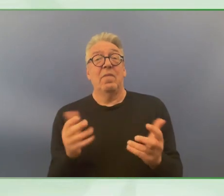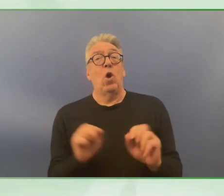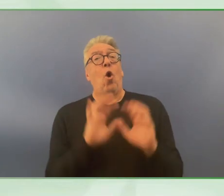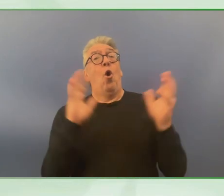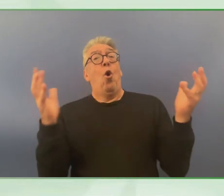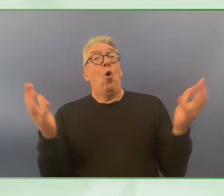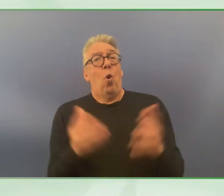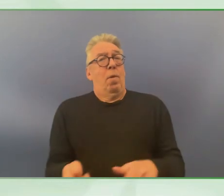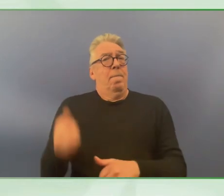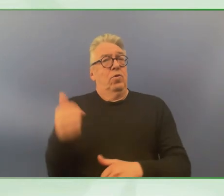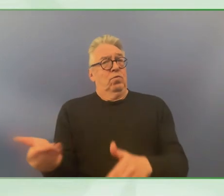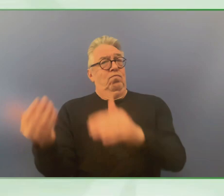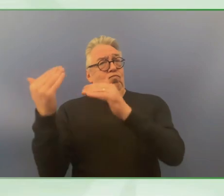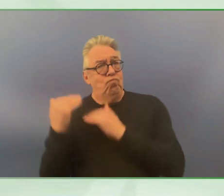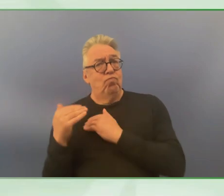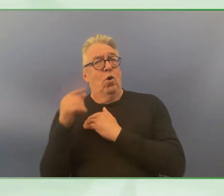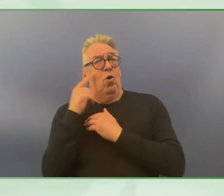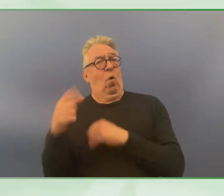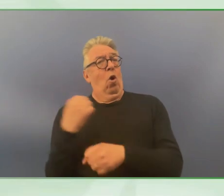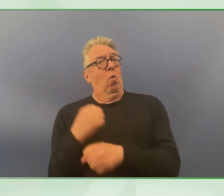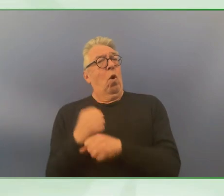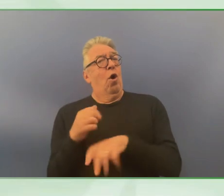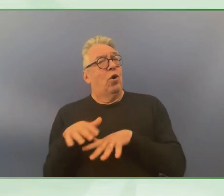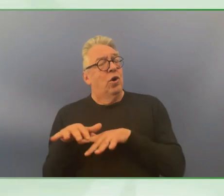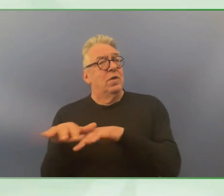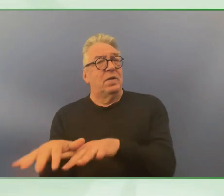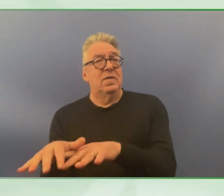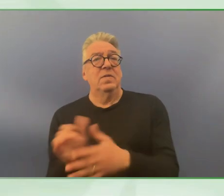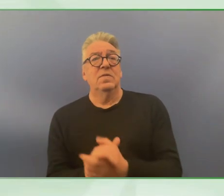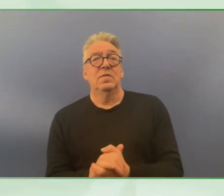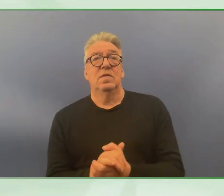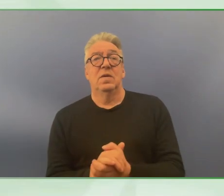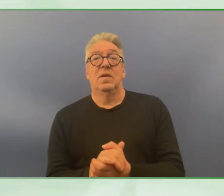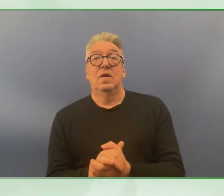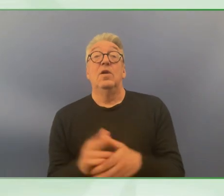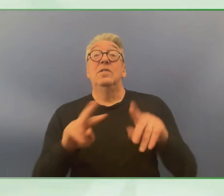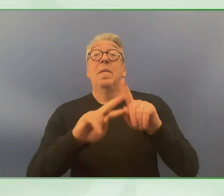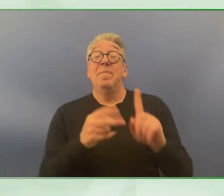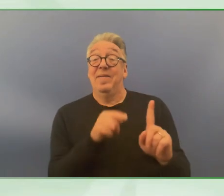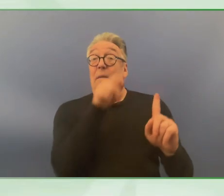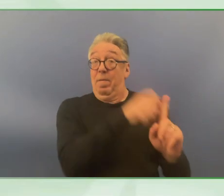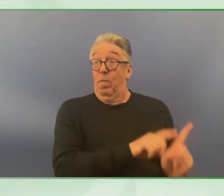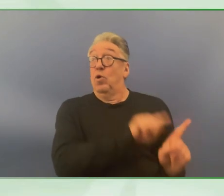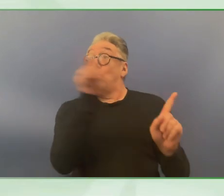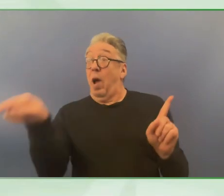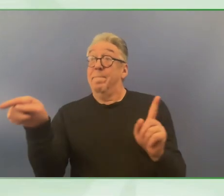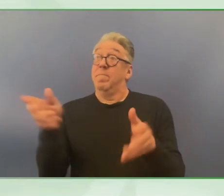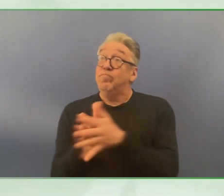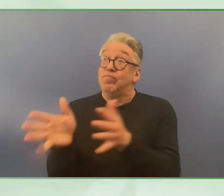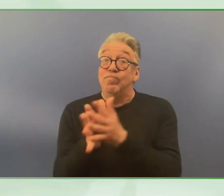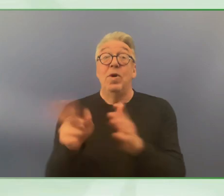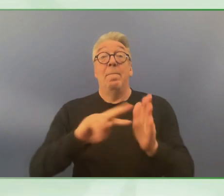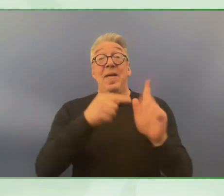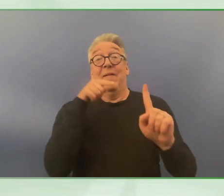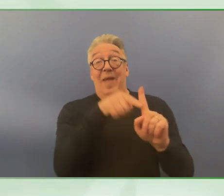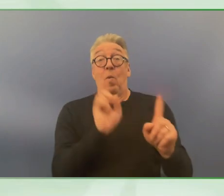work stream will require people in their team then delivering on their projects and so on. So I think